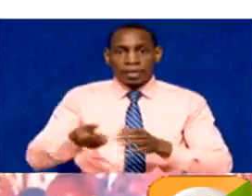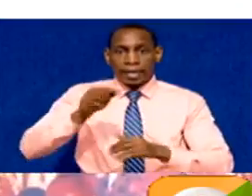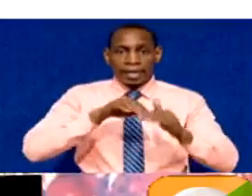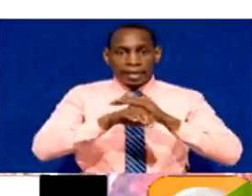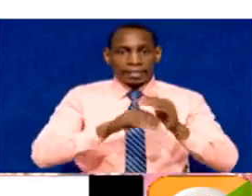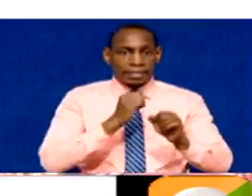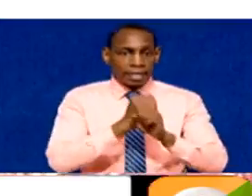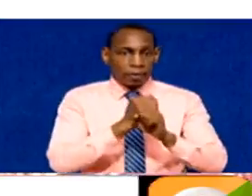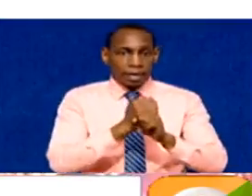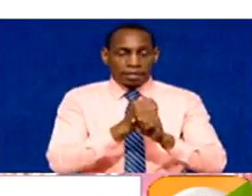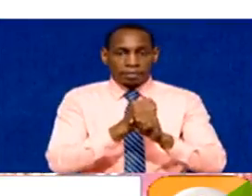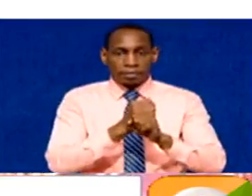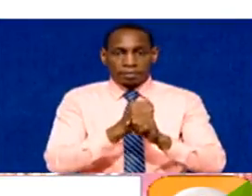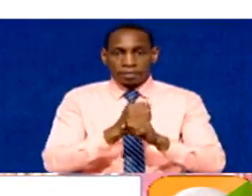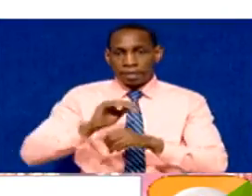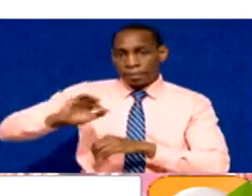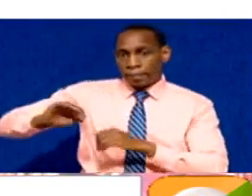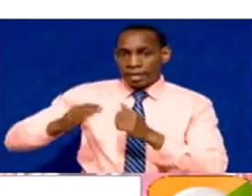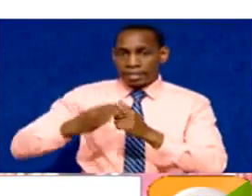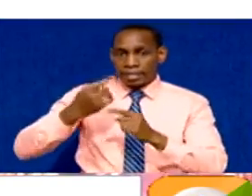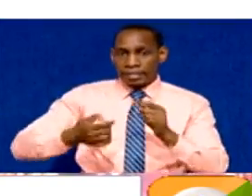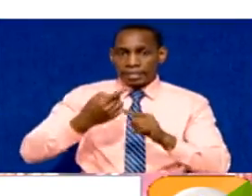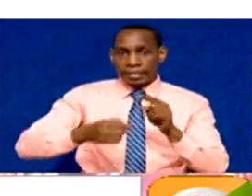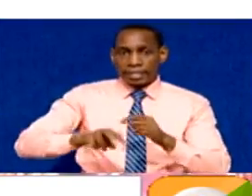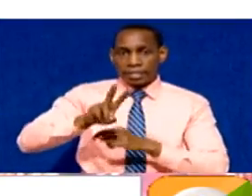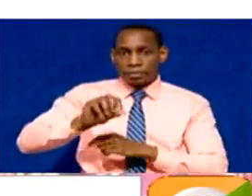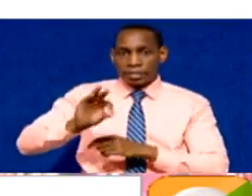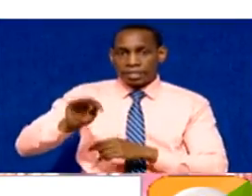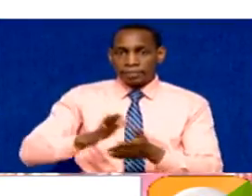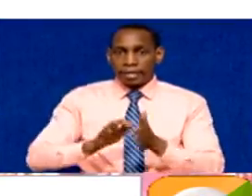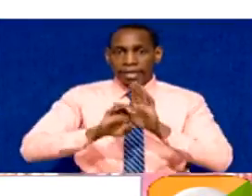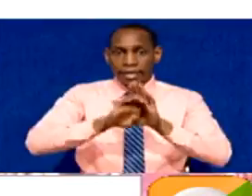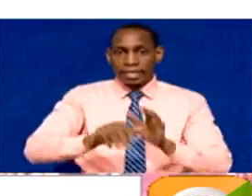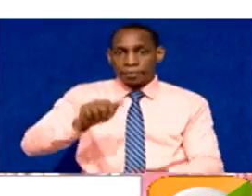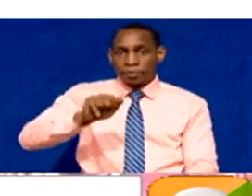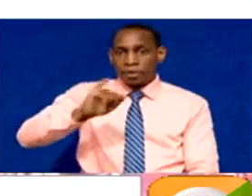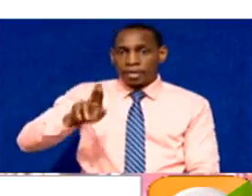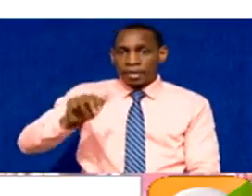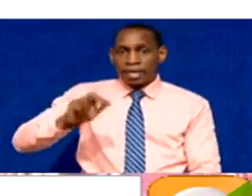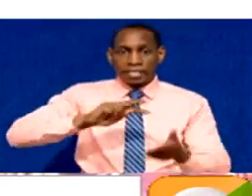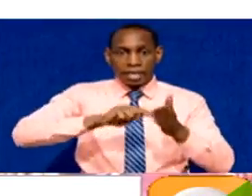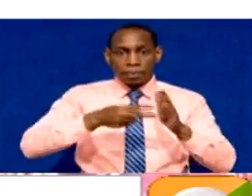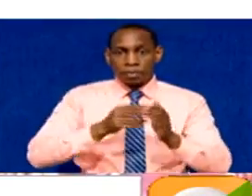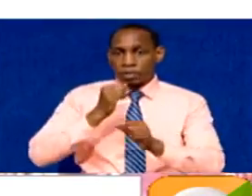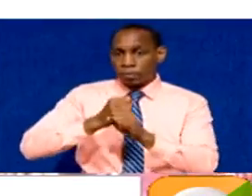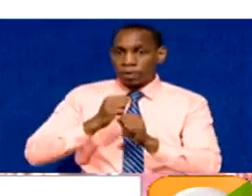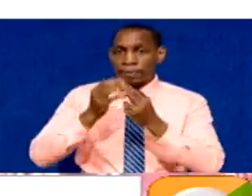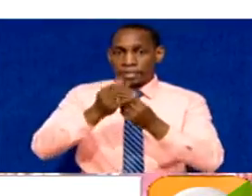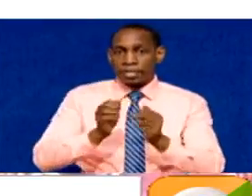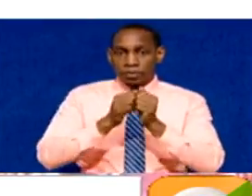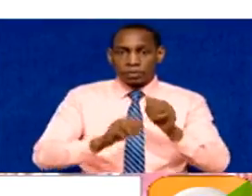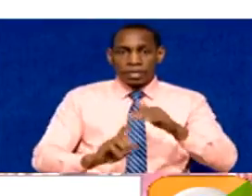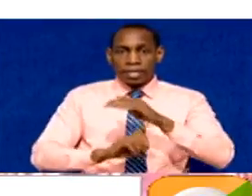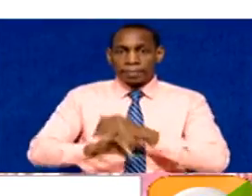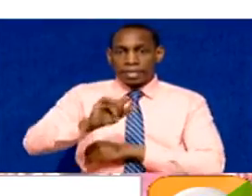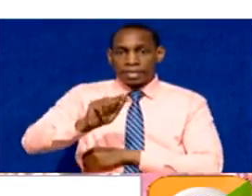work over the remaining 9 years to 2030. For instance, through the Ajira project, which we have worked in partnership with